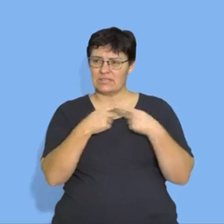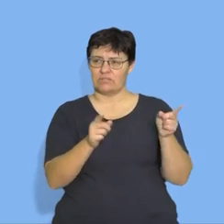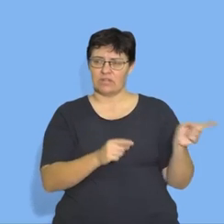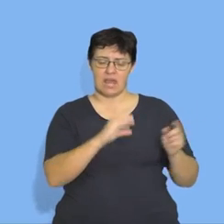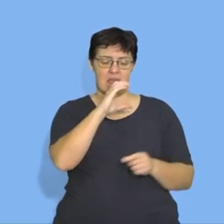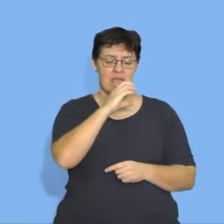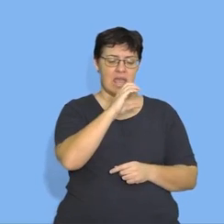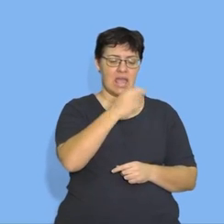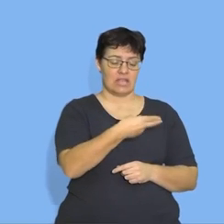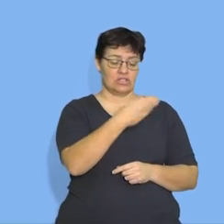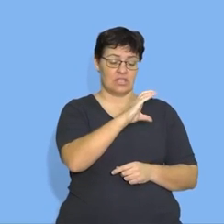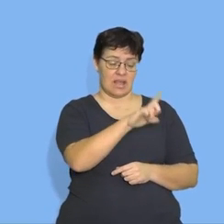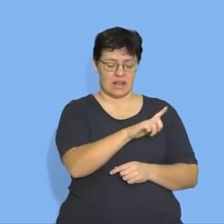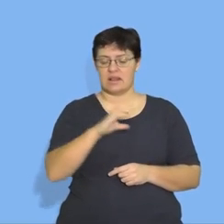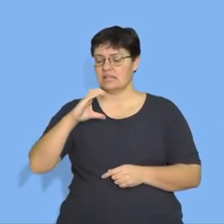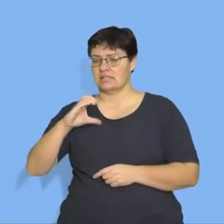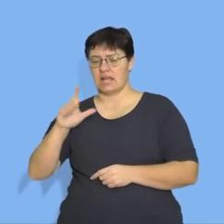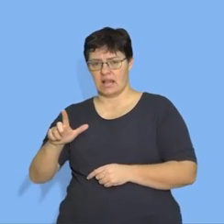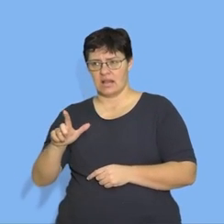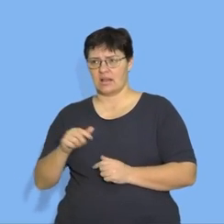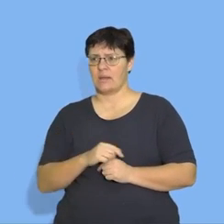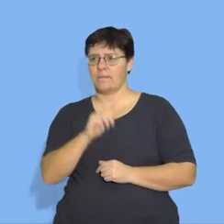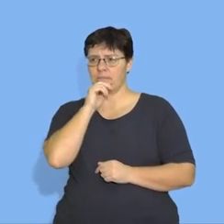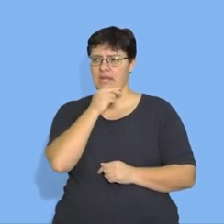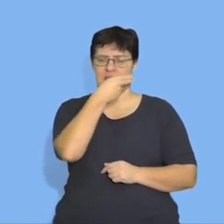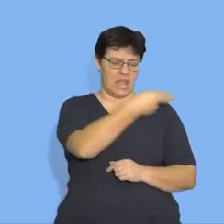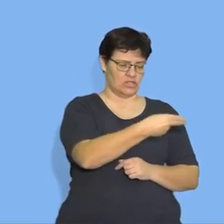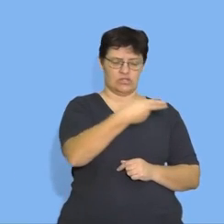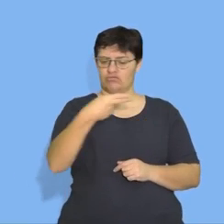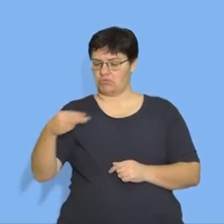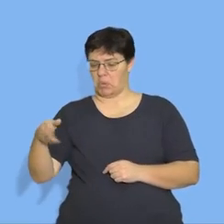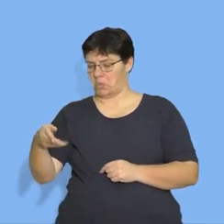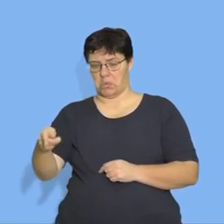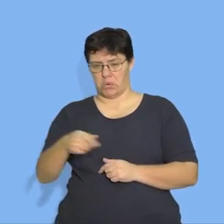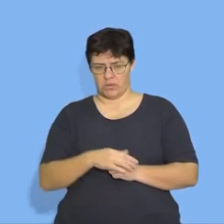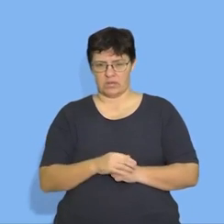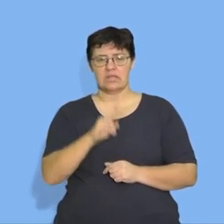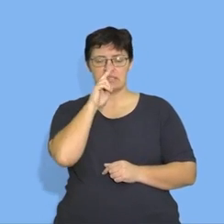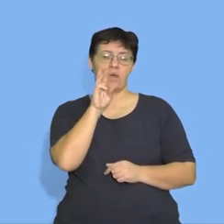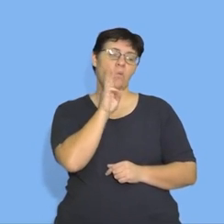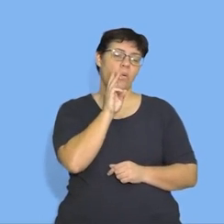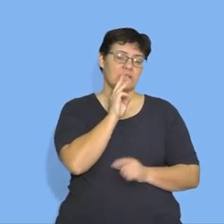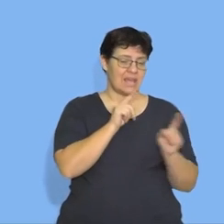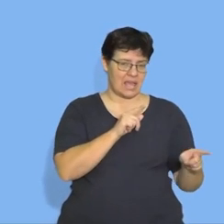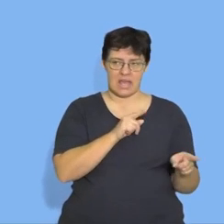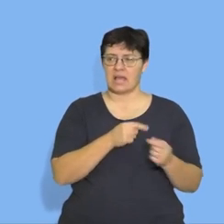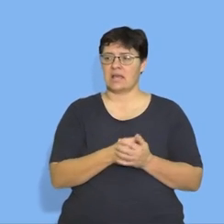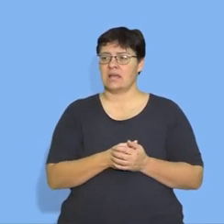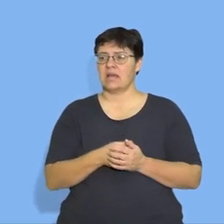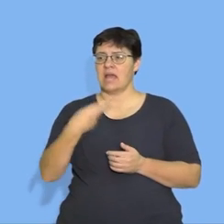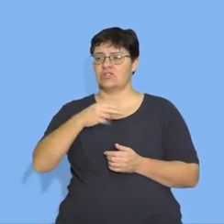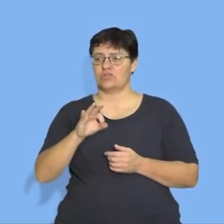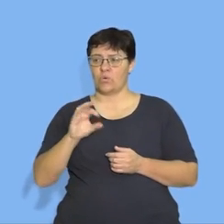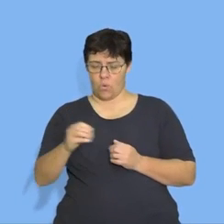HCl and Cl is the H, okay? Also, if you can check the difference between the water molecule and the hydronium ion is